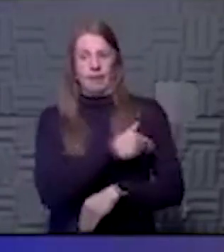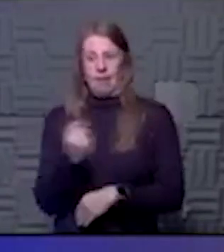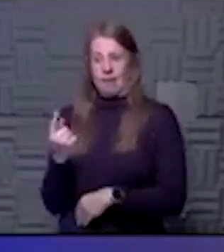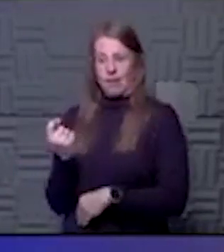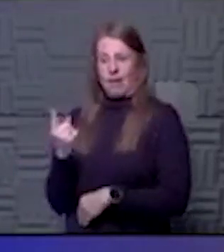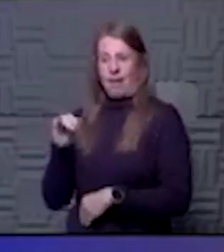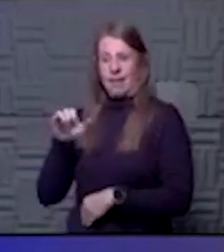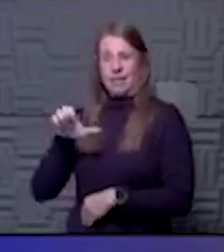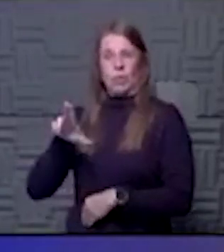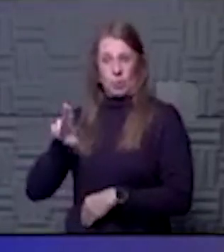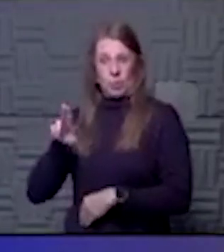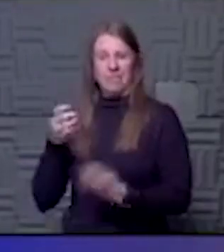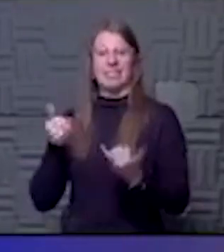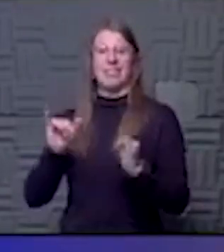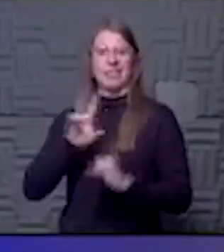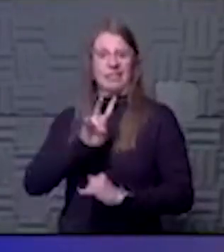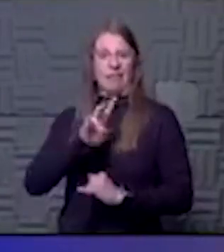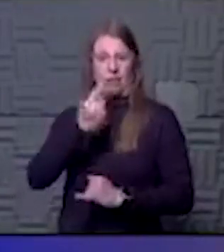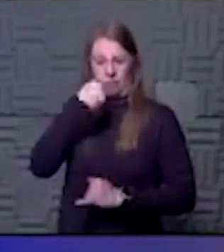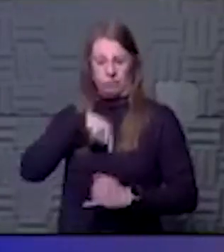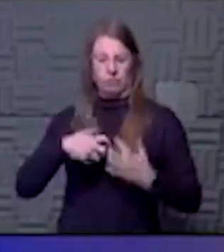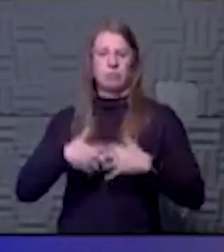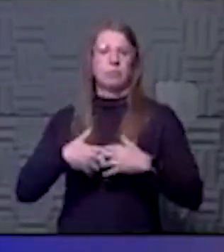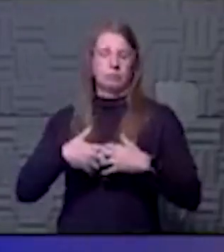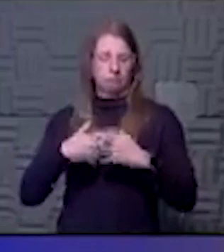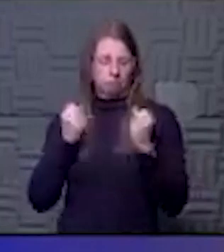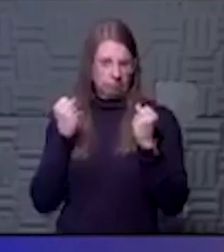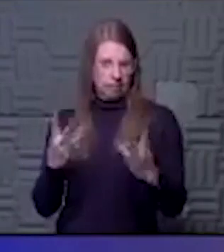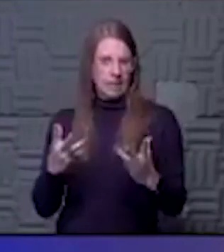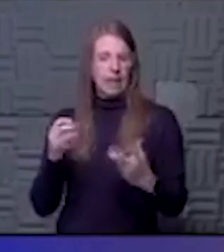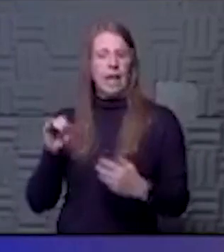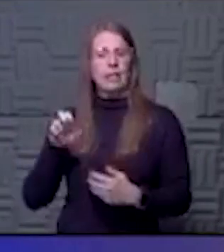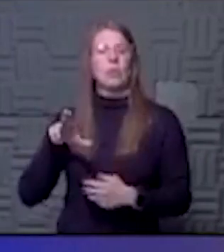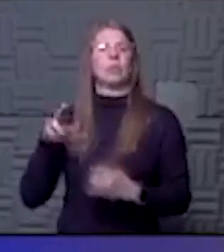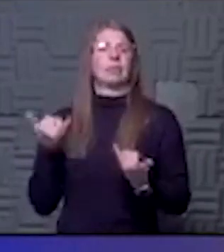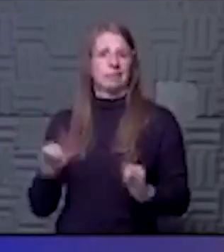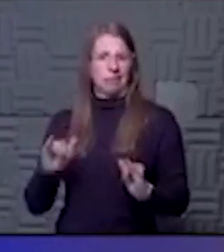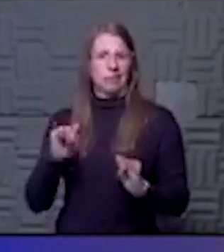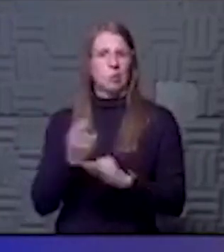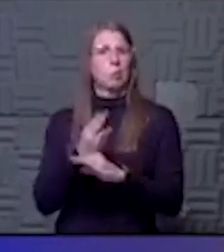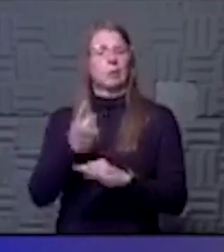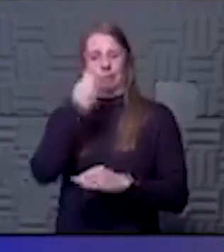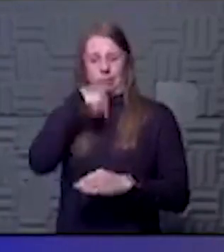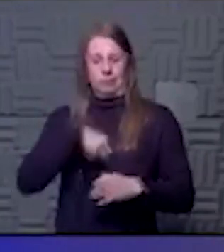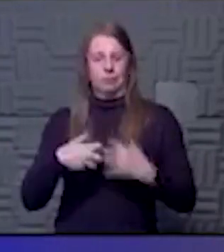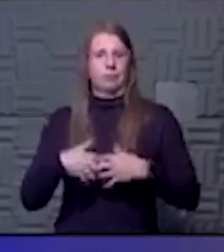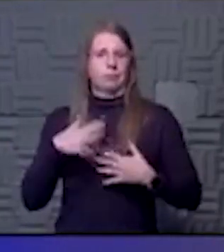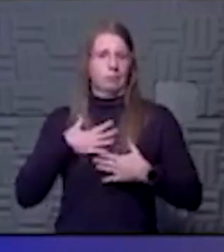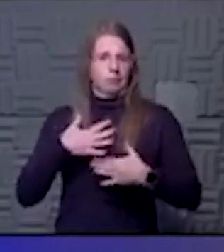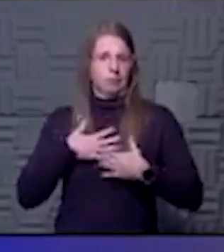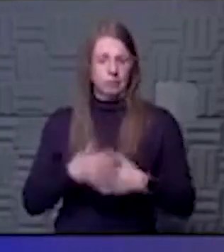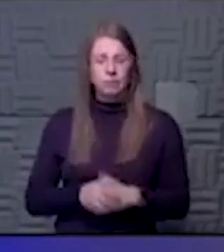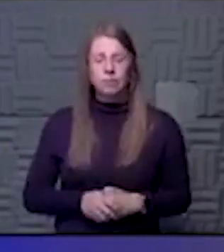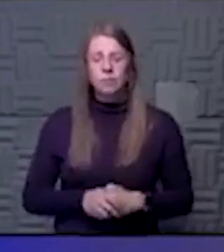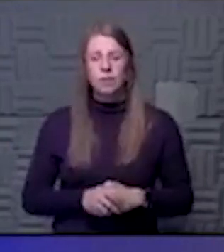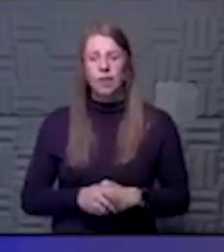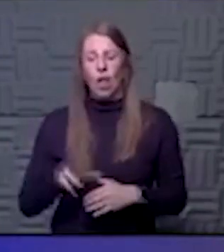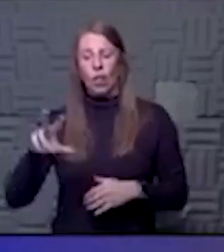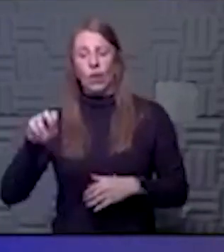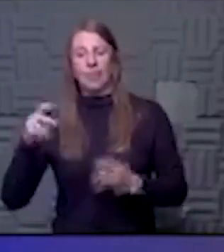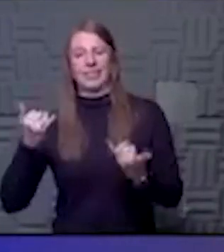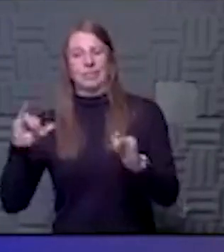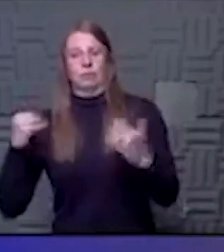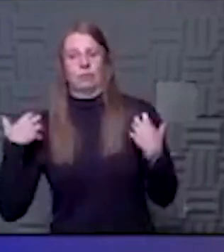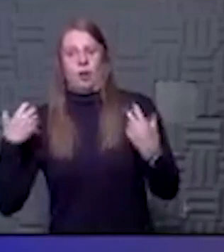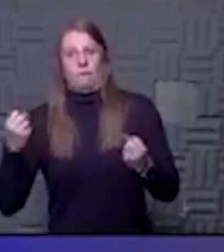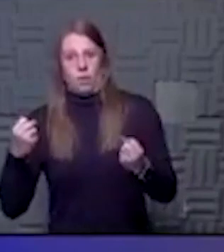the ICU, still 7 on the ventilator. So a high proportion of our ICU people are on the ventilator still about 30 in that recovery period.